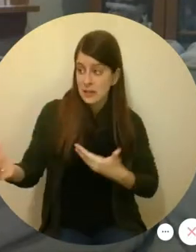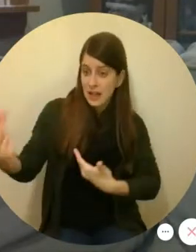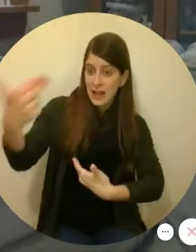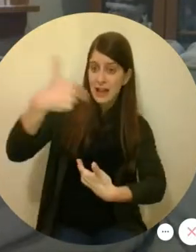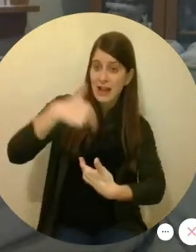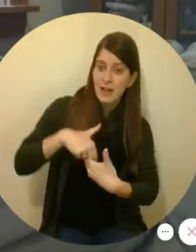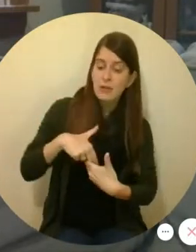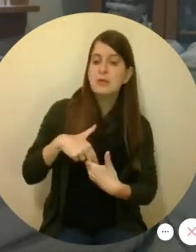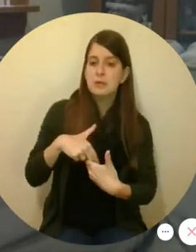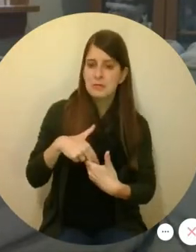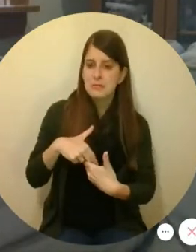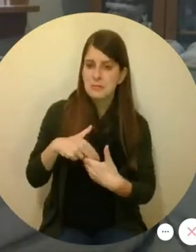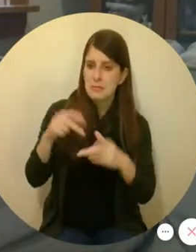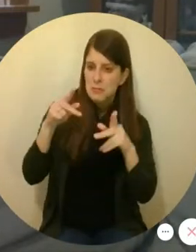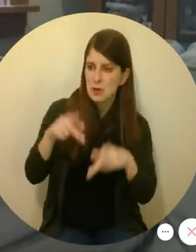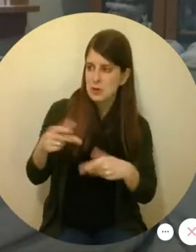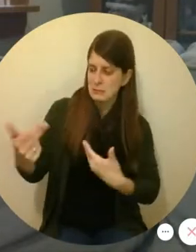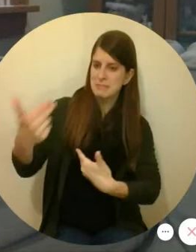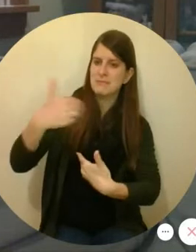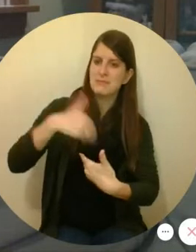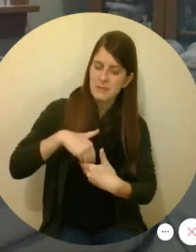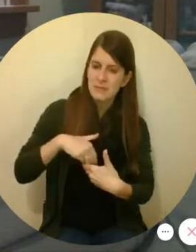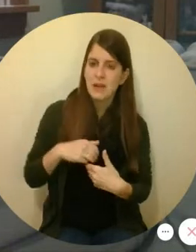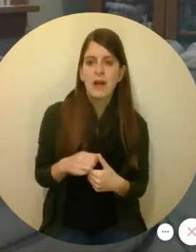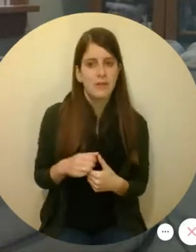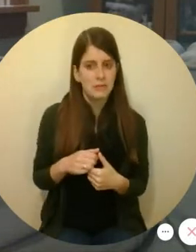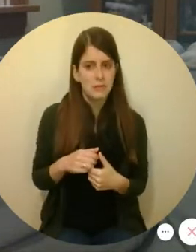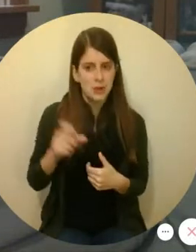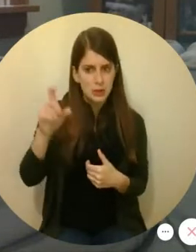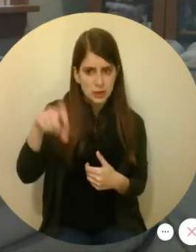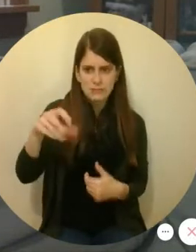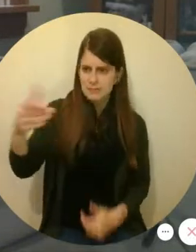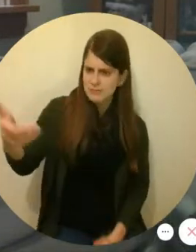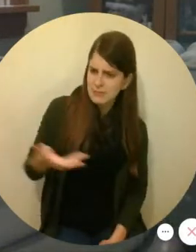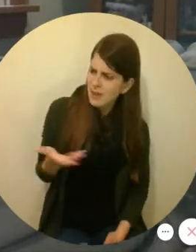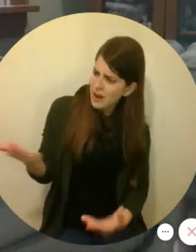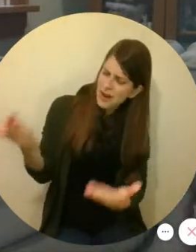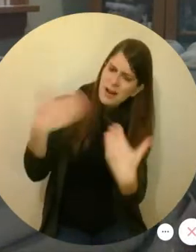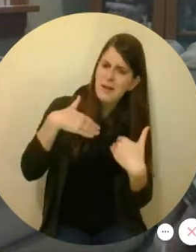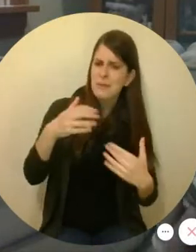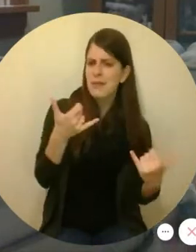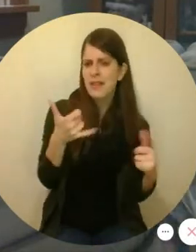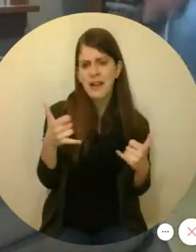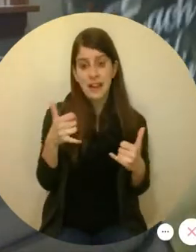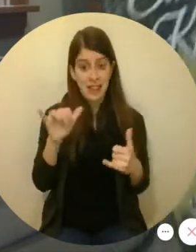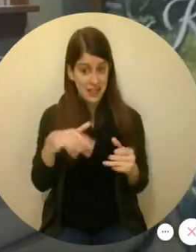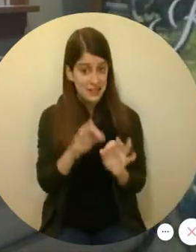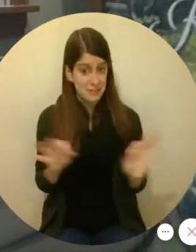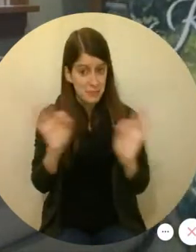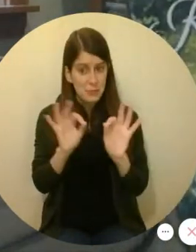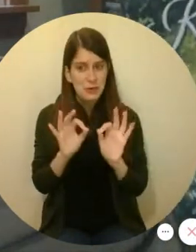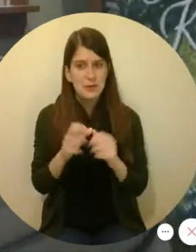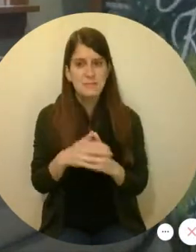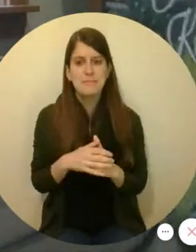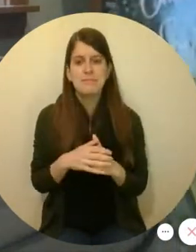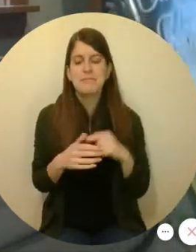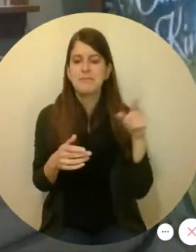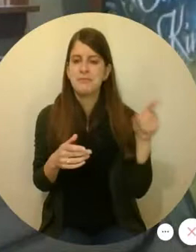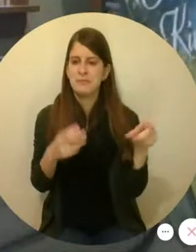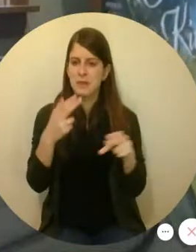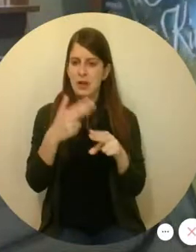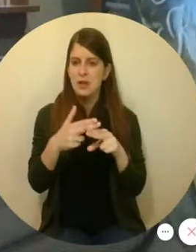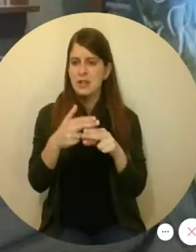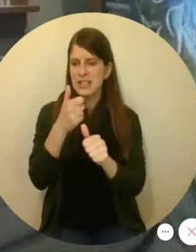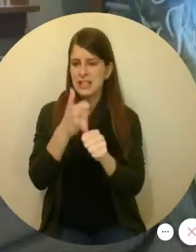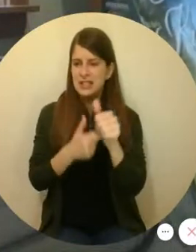we remember how important including others is. So this book I'm going to share with you today is called Each Kindness. It's